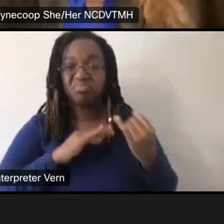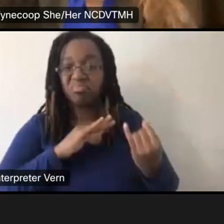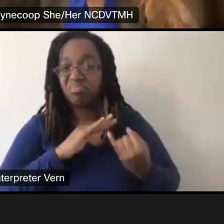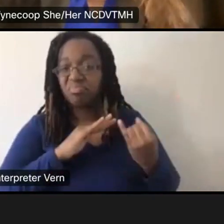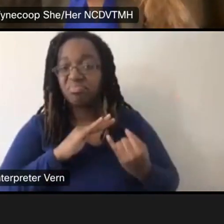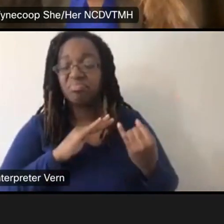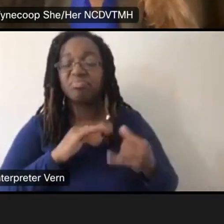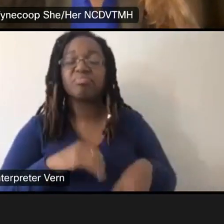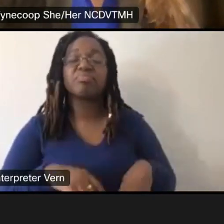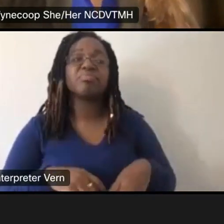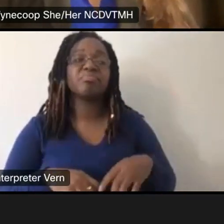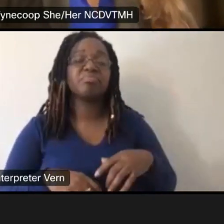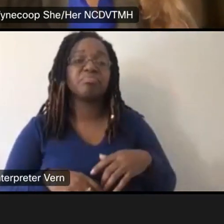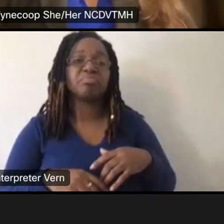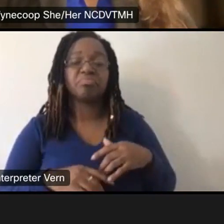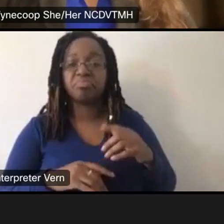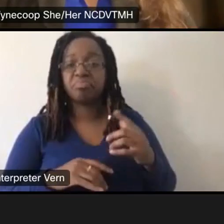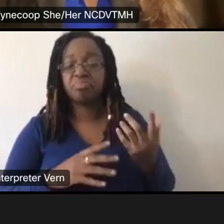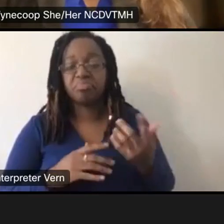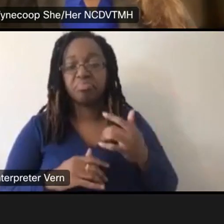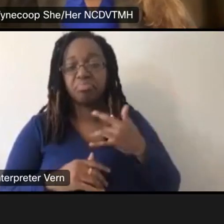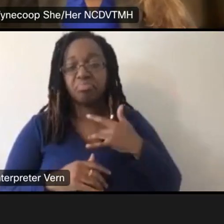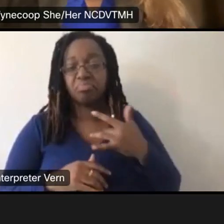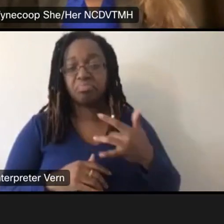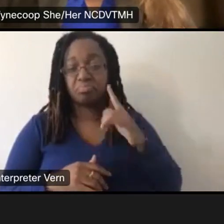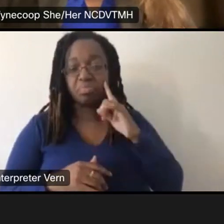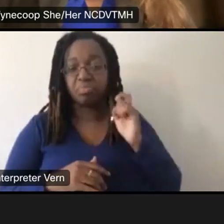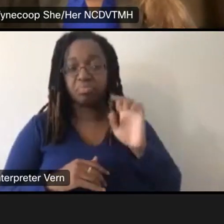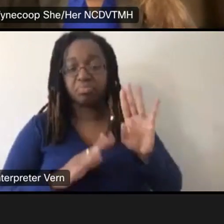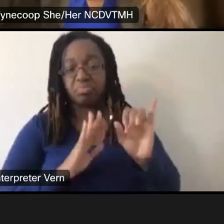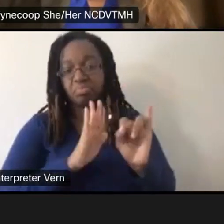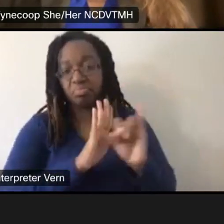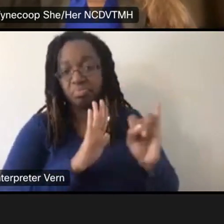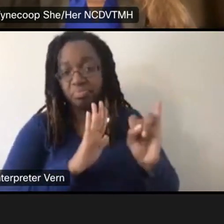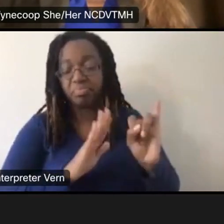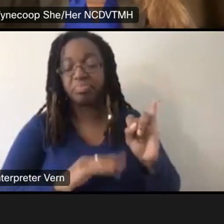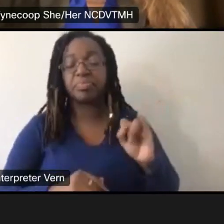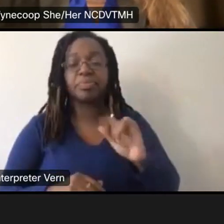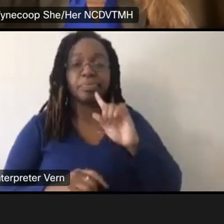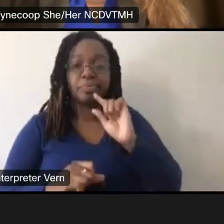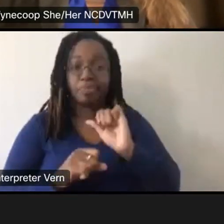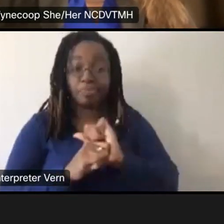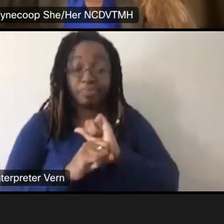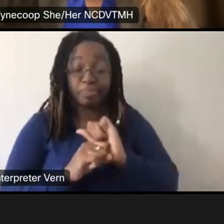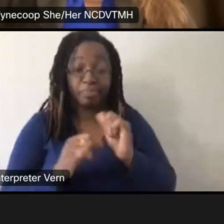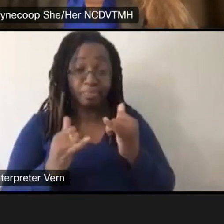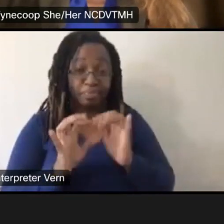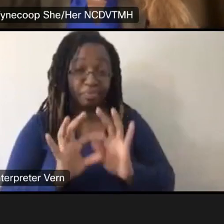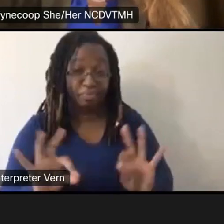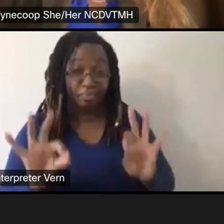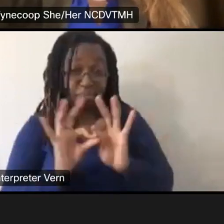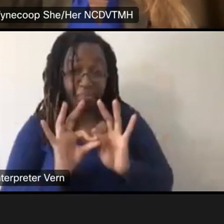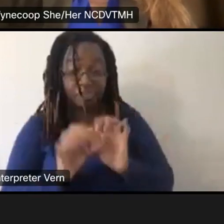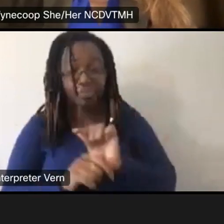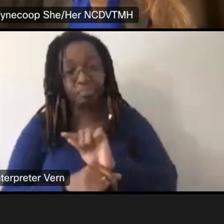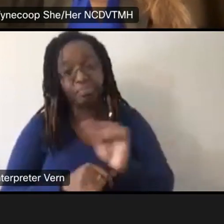isolated, in particular due to their identity. And so it's absolutely critical that as service providers, we